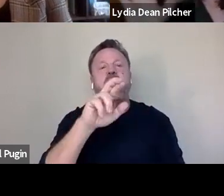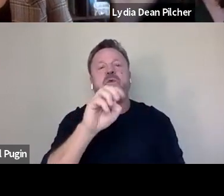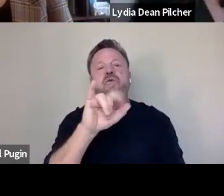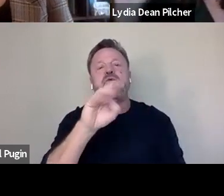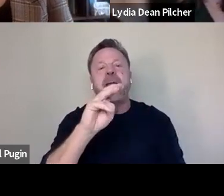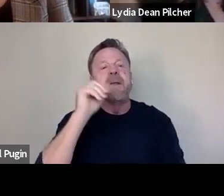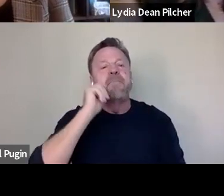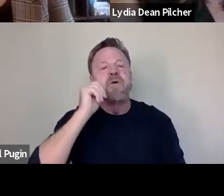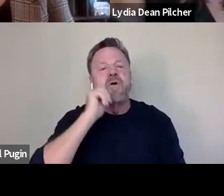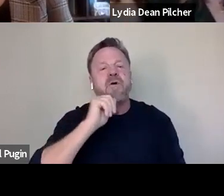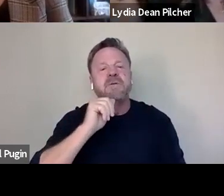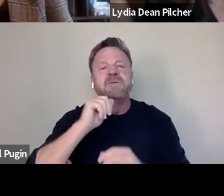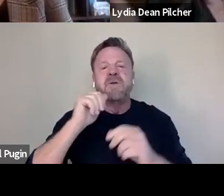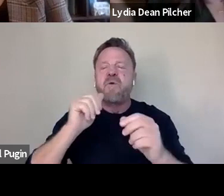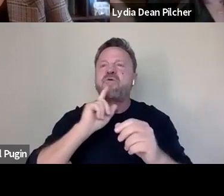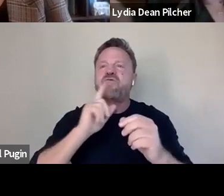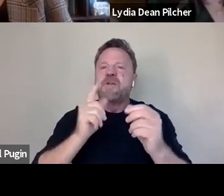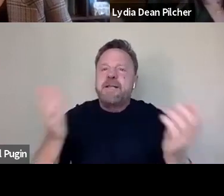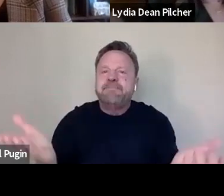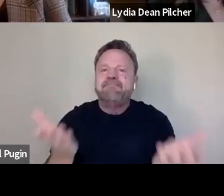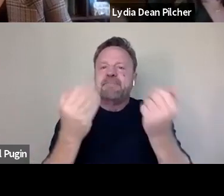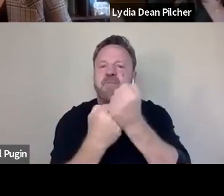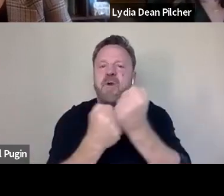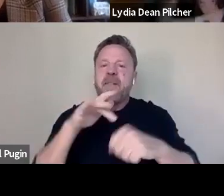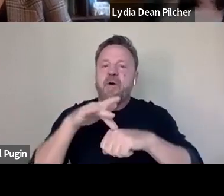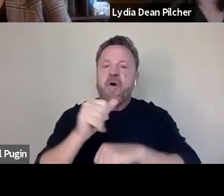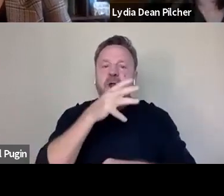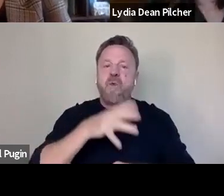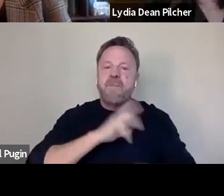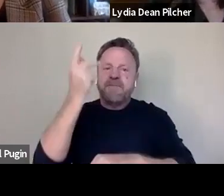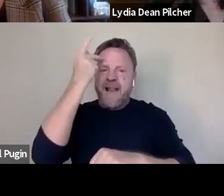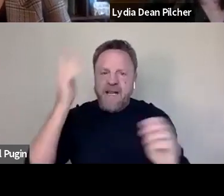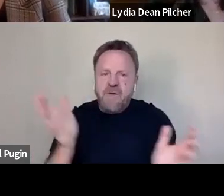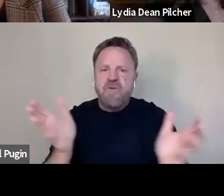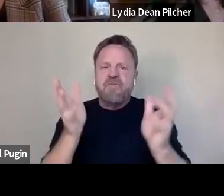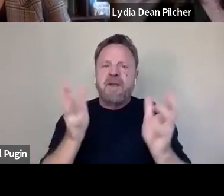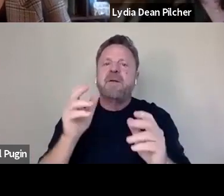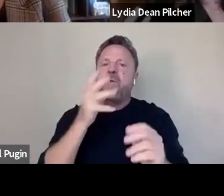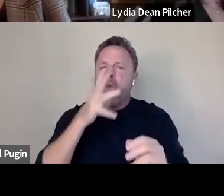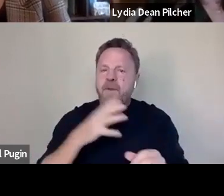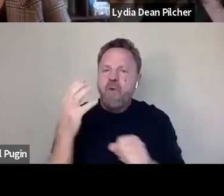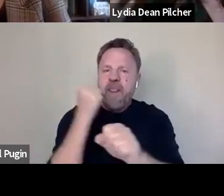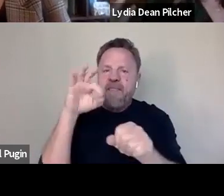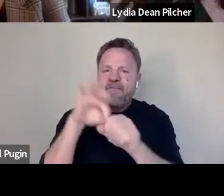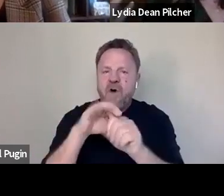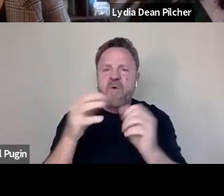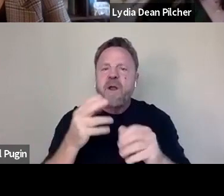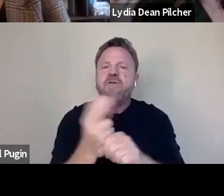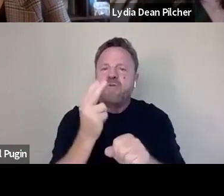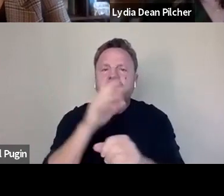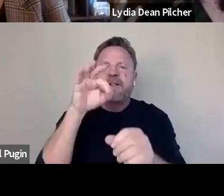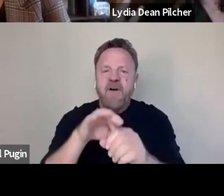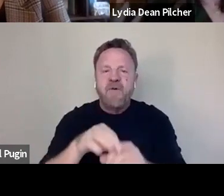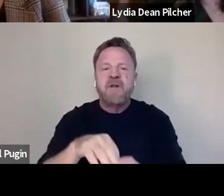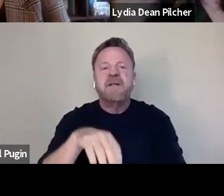of picked up and elevated by this early women's political movement of women who had gotten the vote and wanted to use it. So